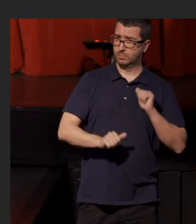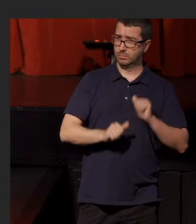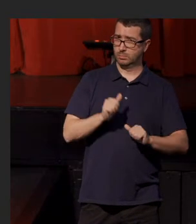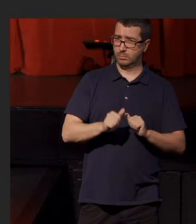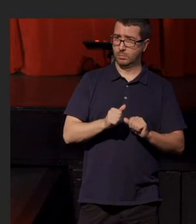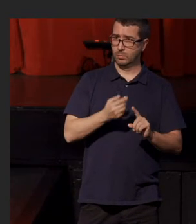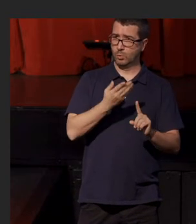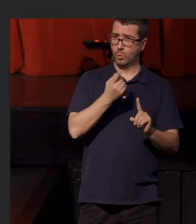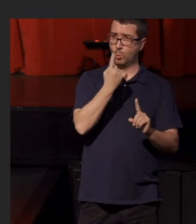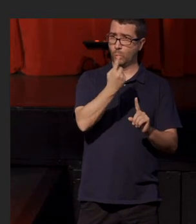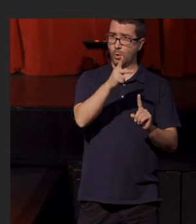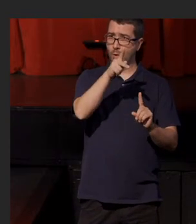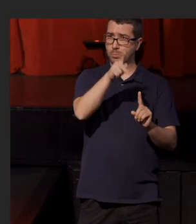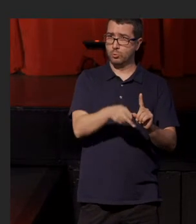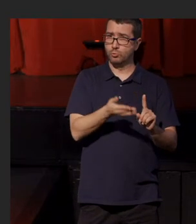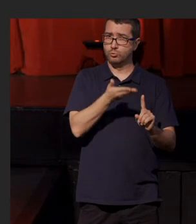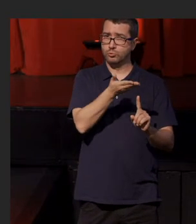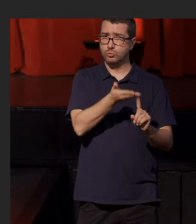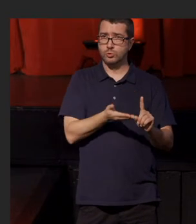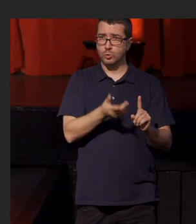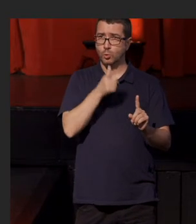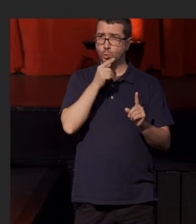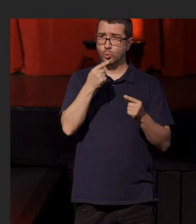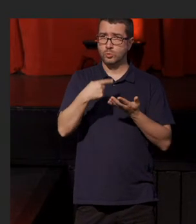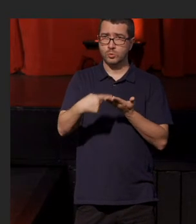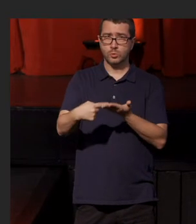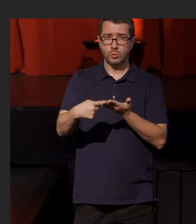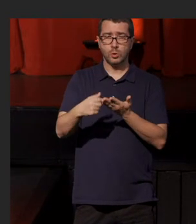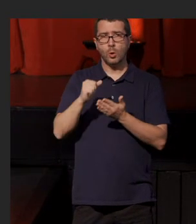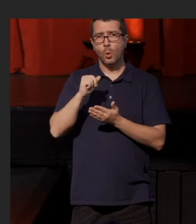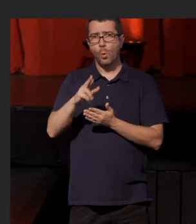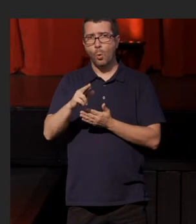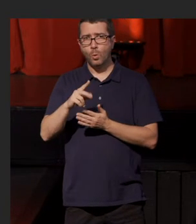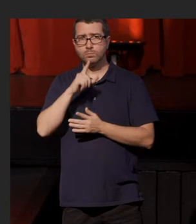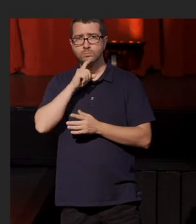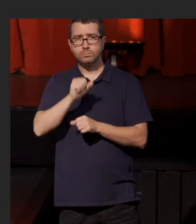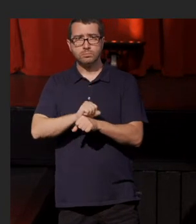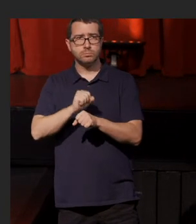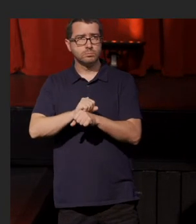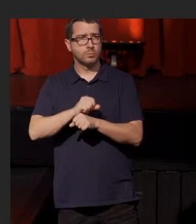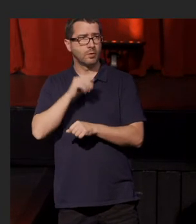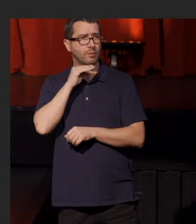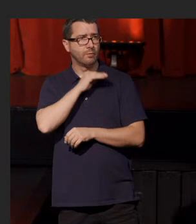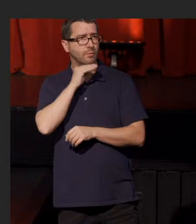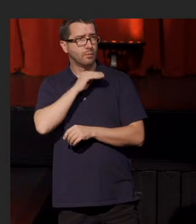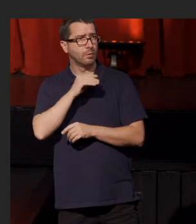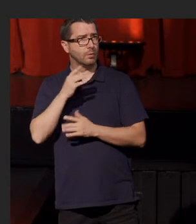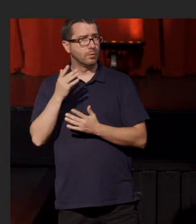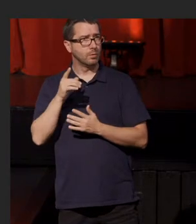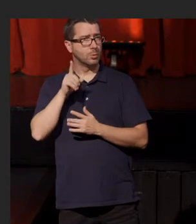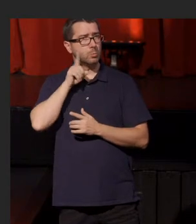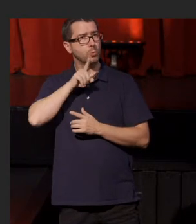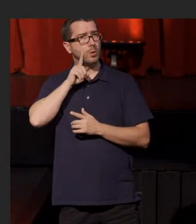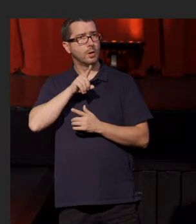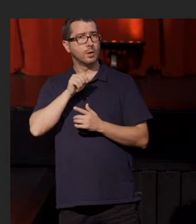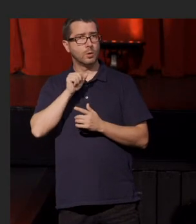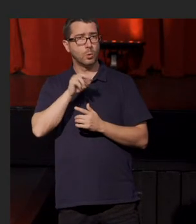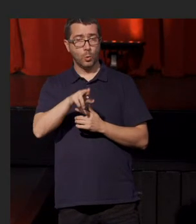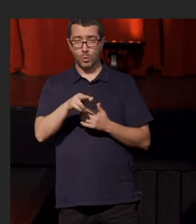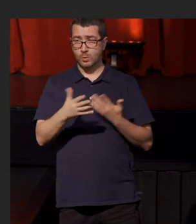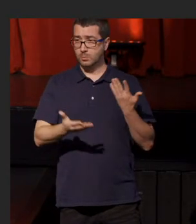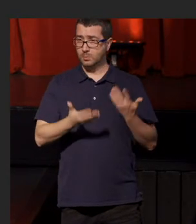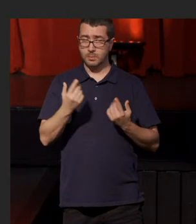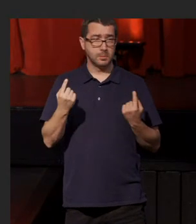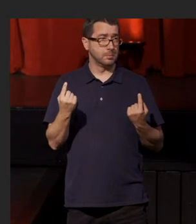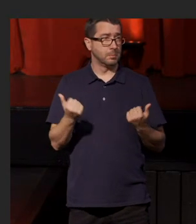who is a national of your own country or is pretending to be. You're also not clear when you're dealing with anyone who's inside the country,